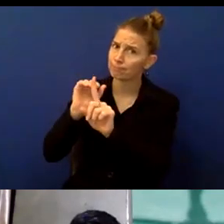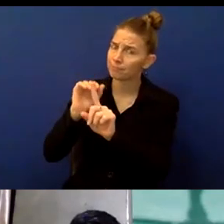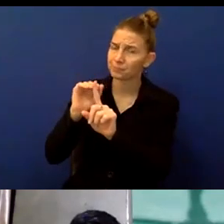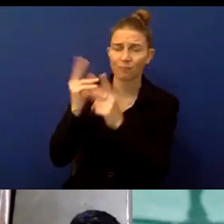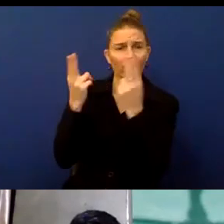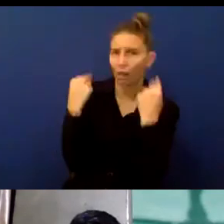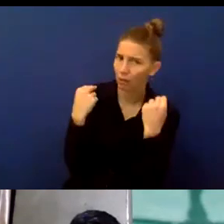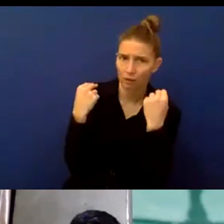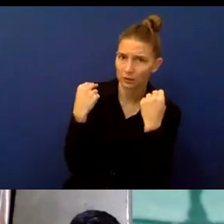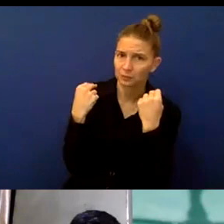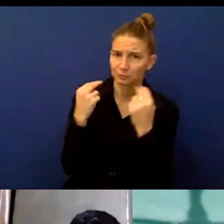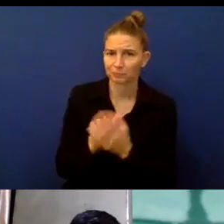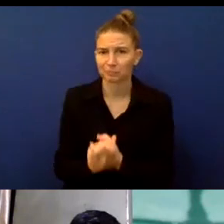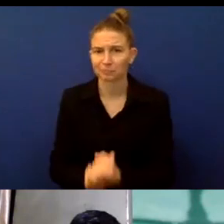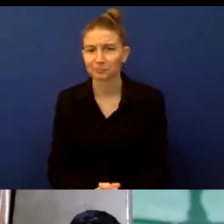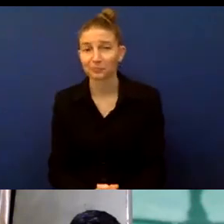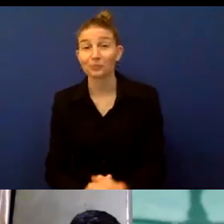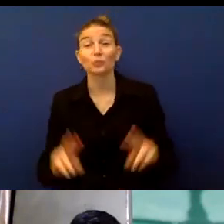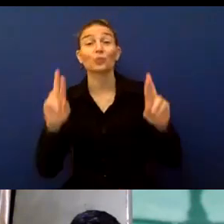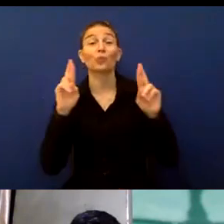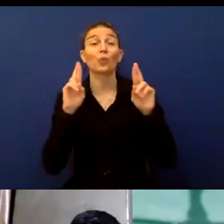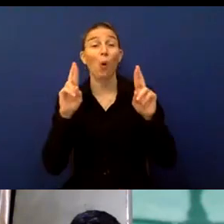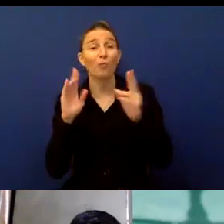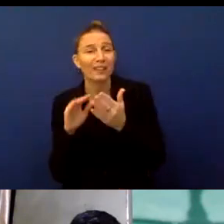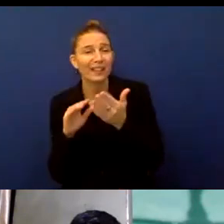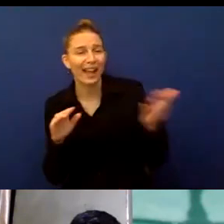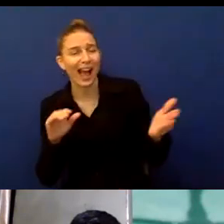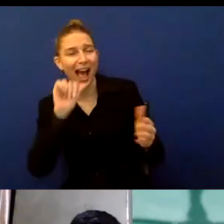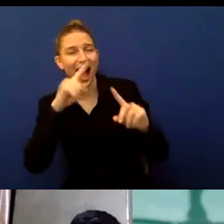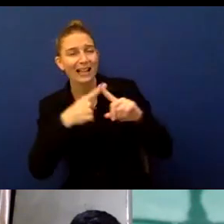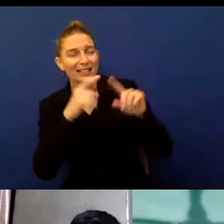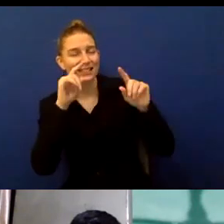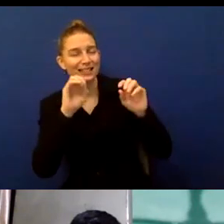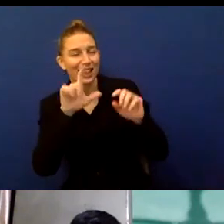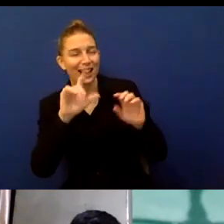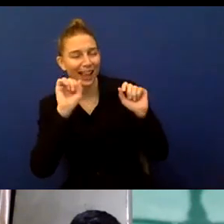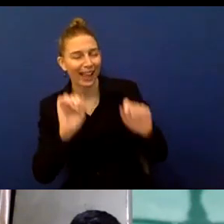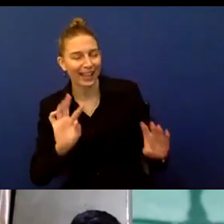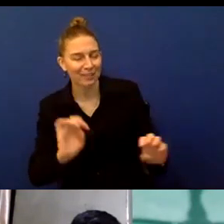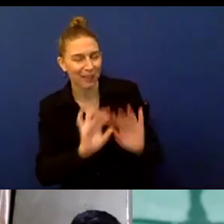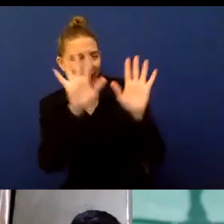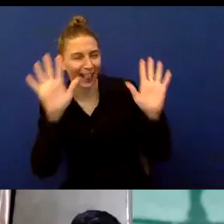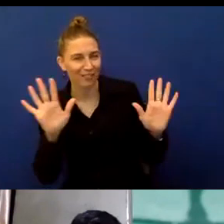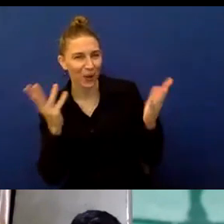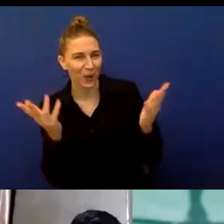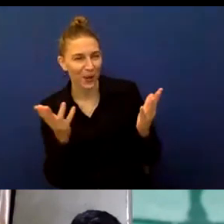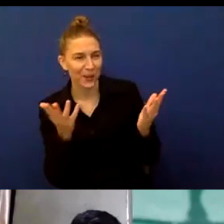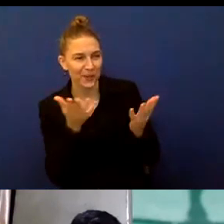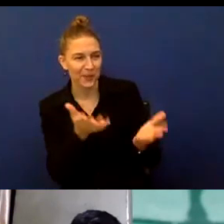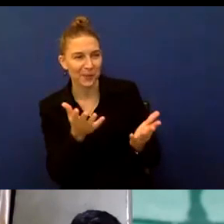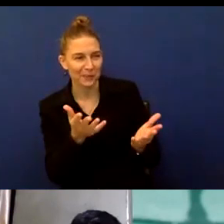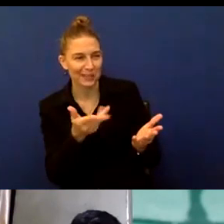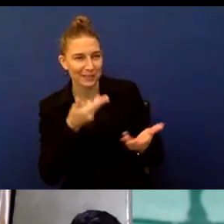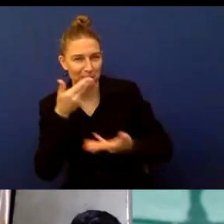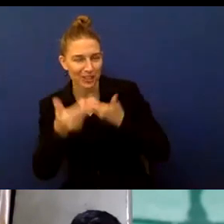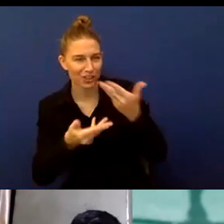hopefully, Axel, we will make it more clear in a way that we can definitely transmit those messages, also